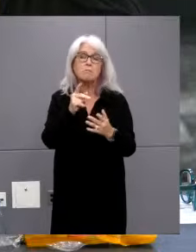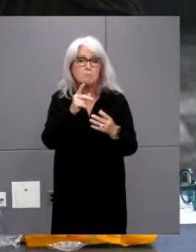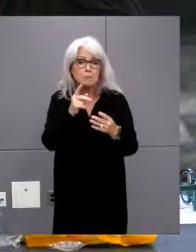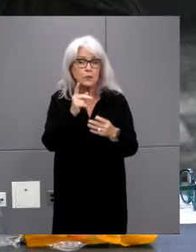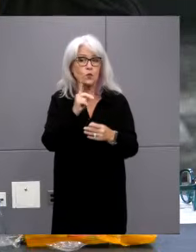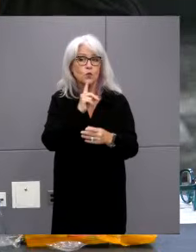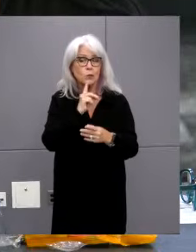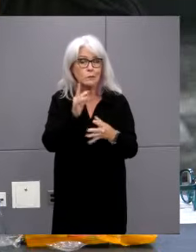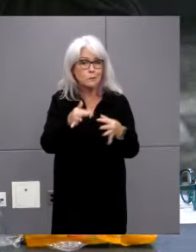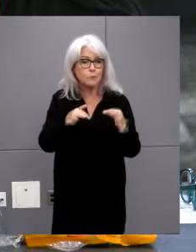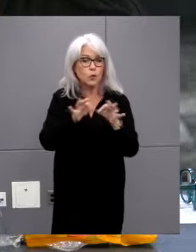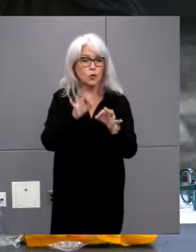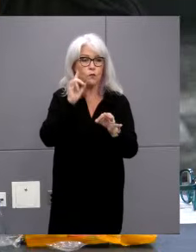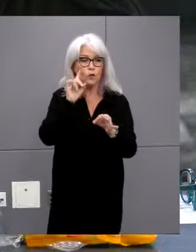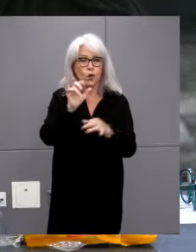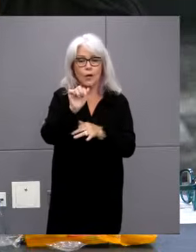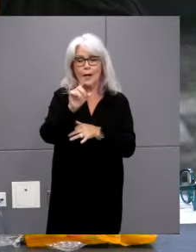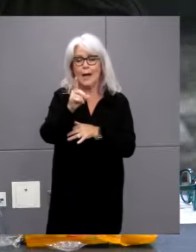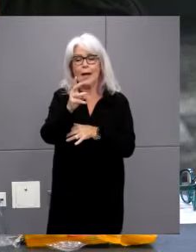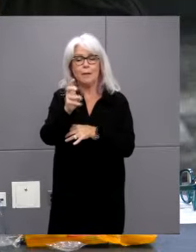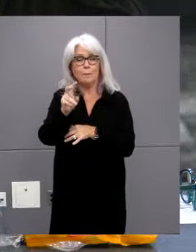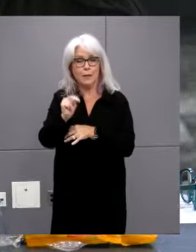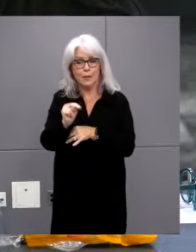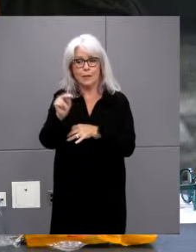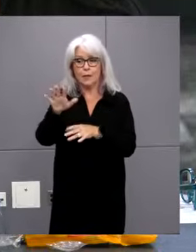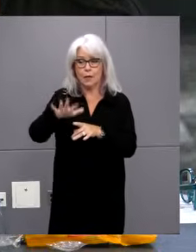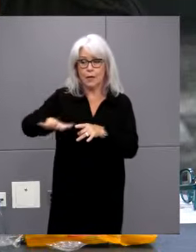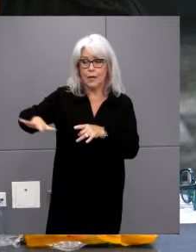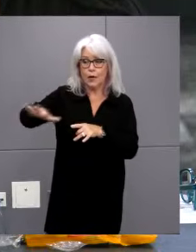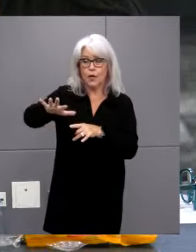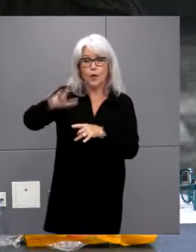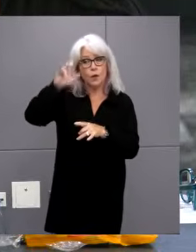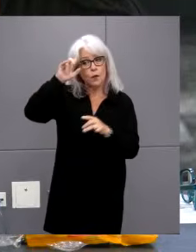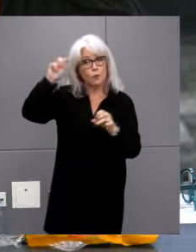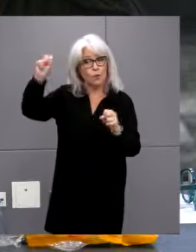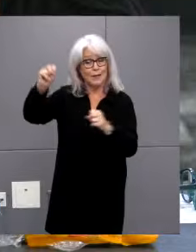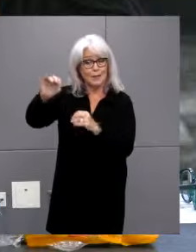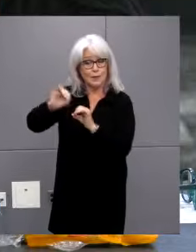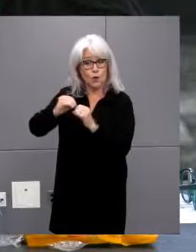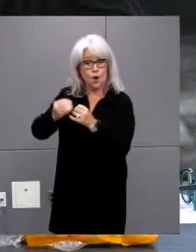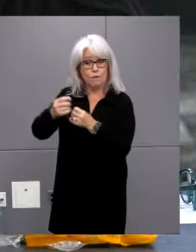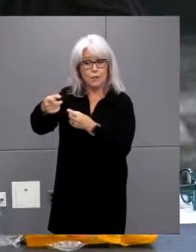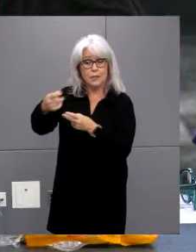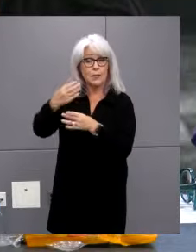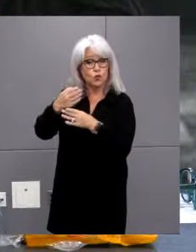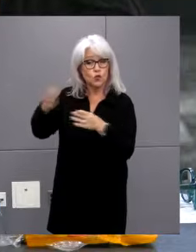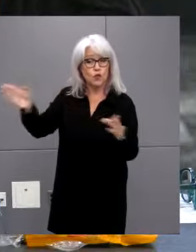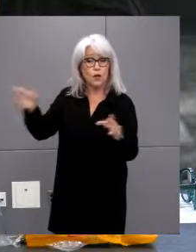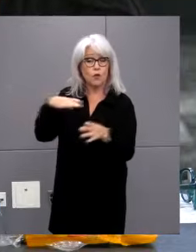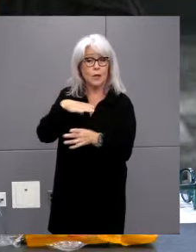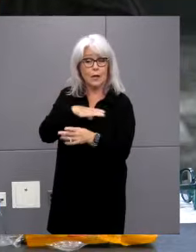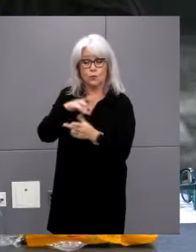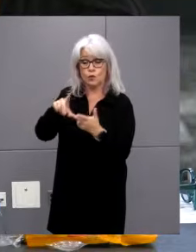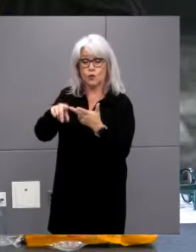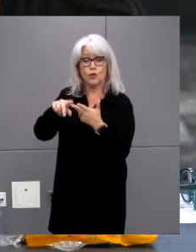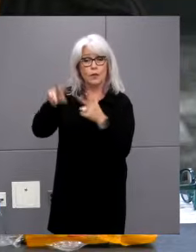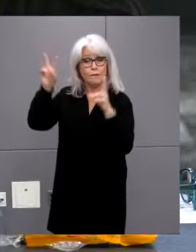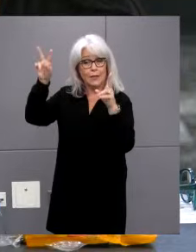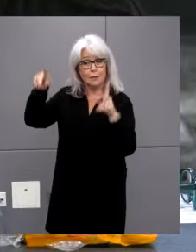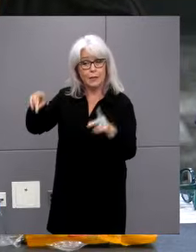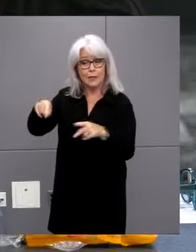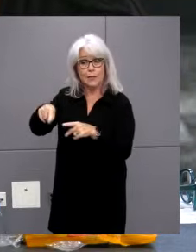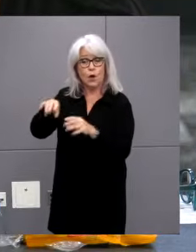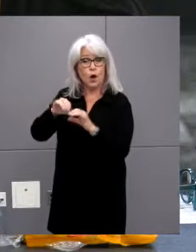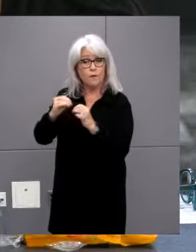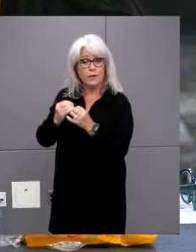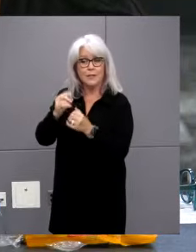critical for the administrative wing, as this area houses the President's office, General Counsel, and the Vice President's office. It